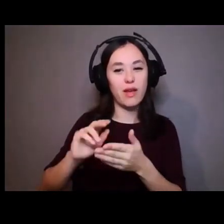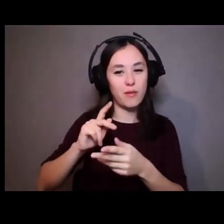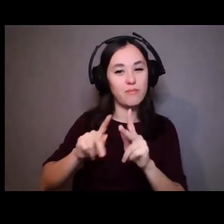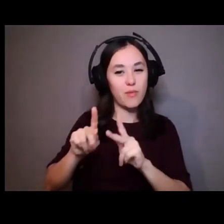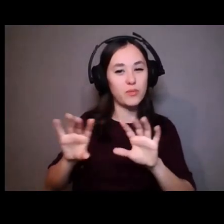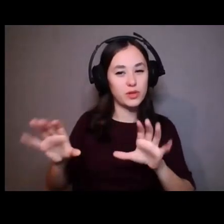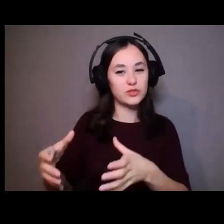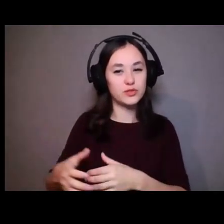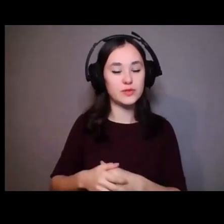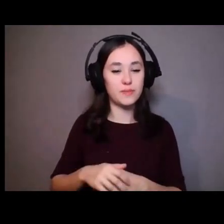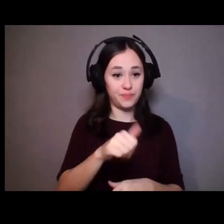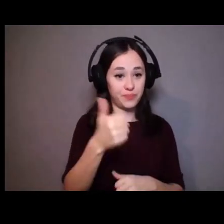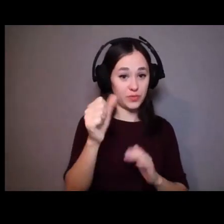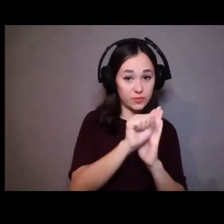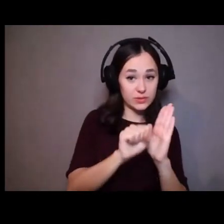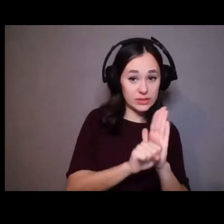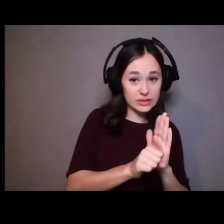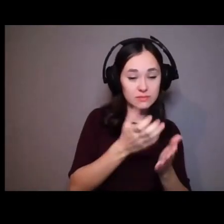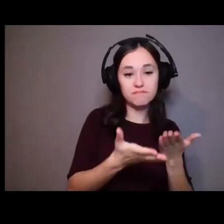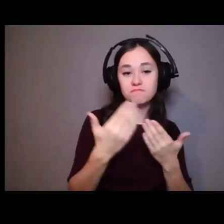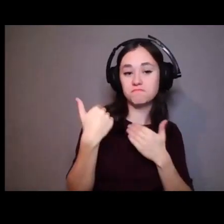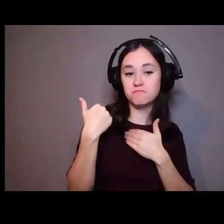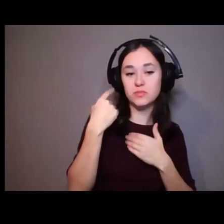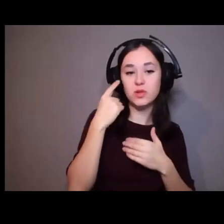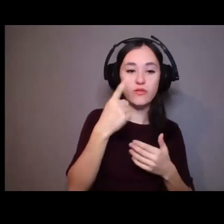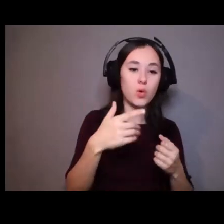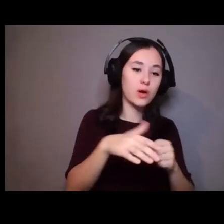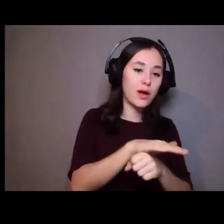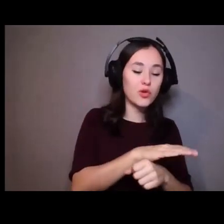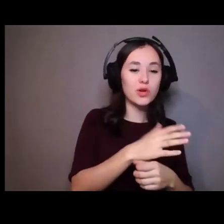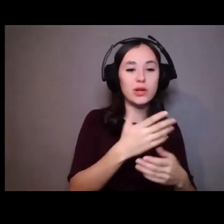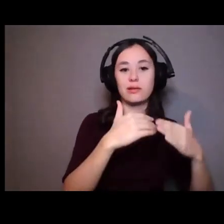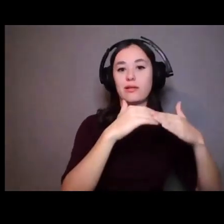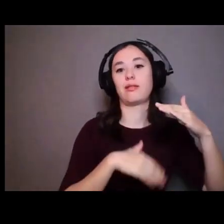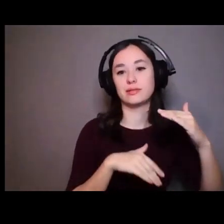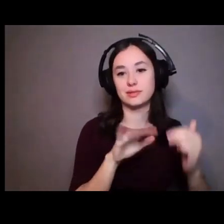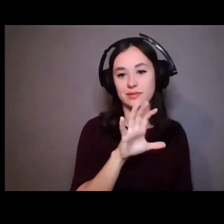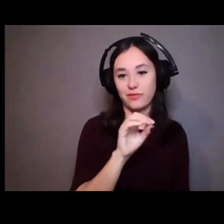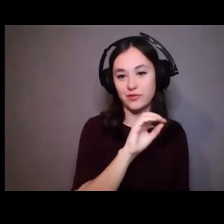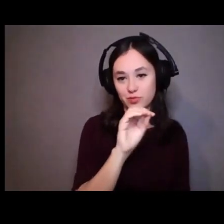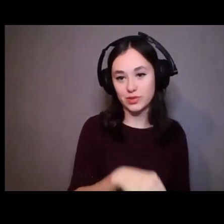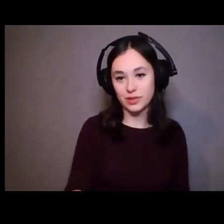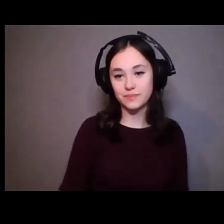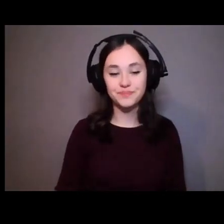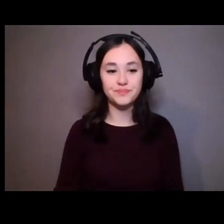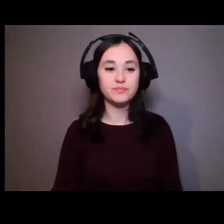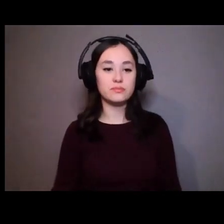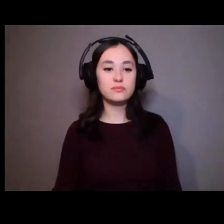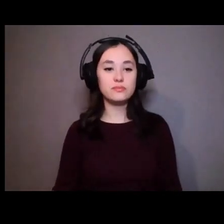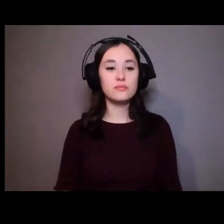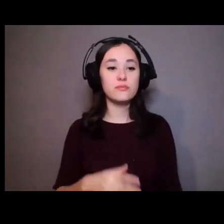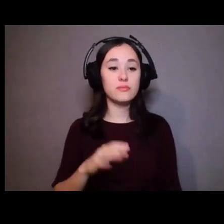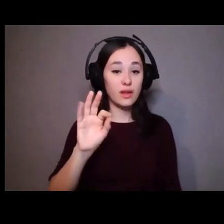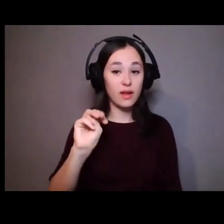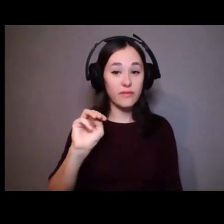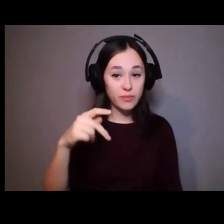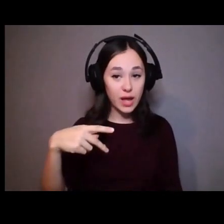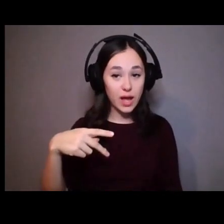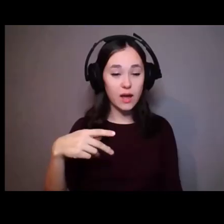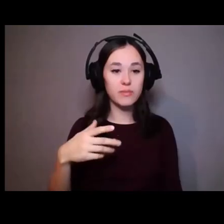only be responsible for covering a smaller amount than that. Small FMAP changes can result in